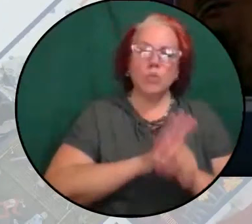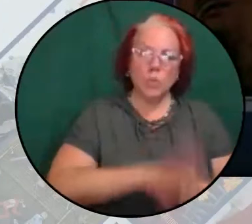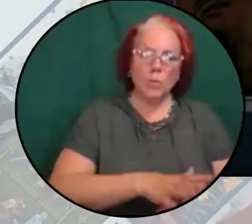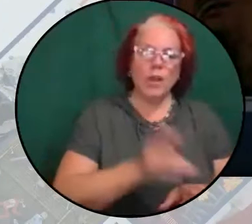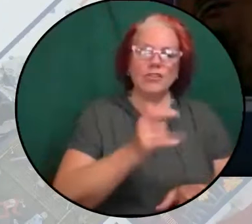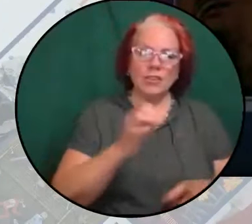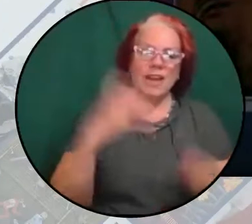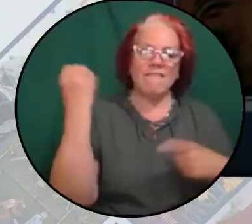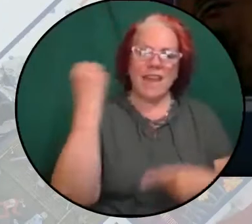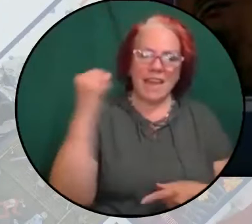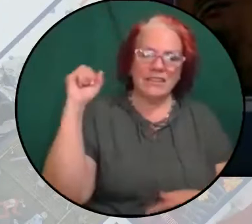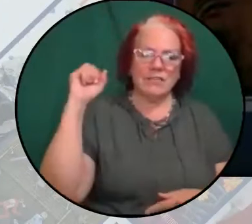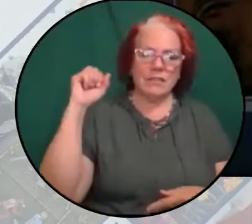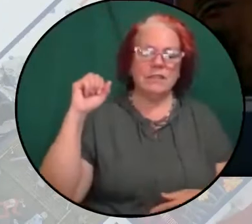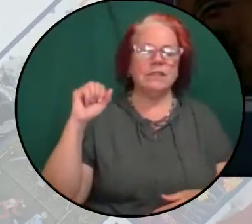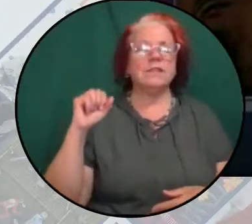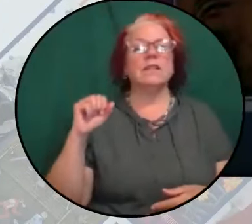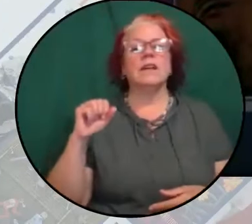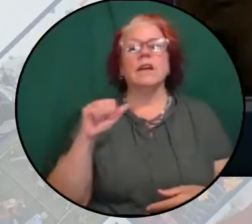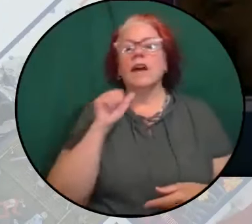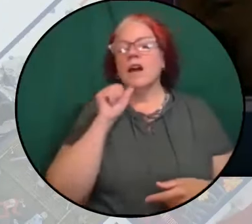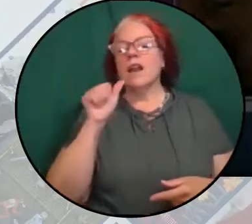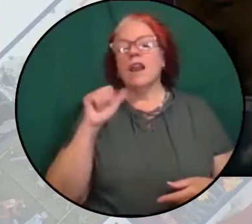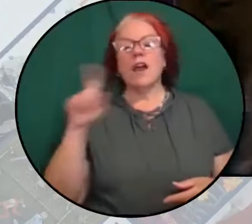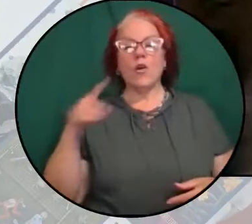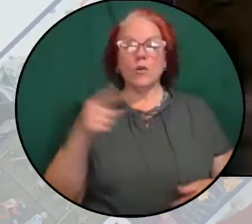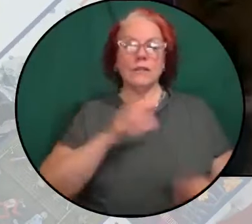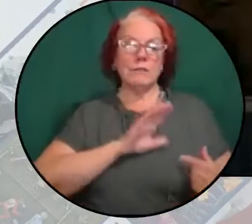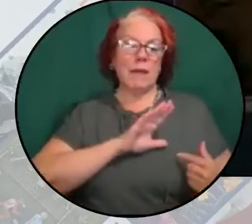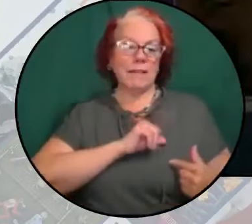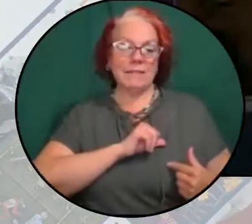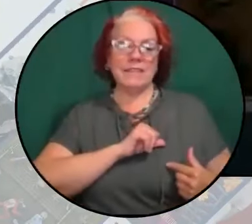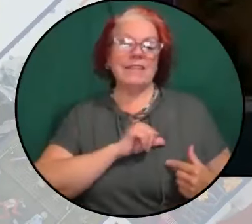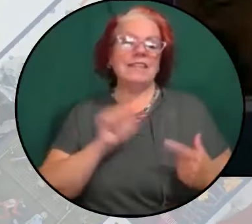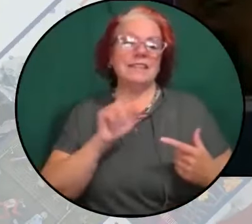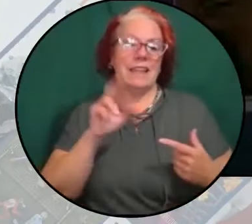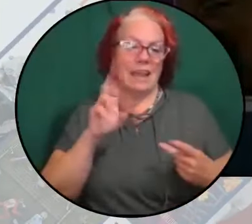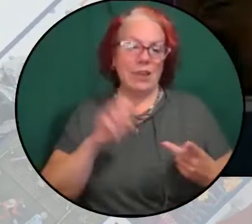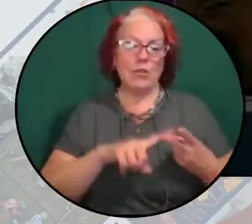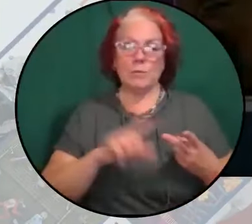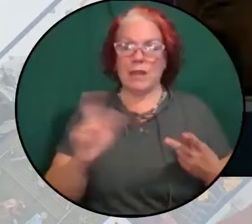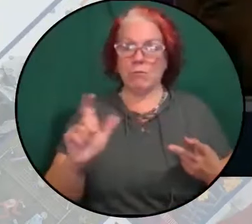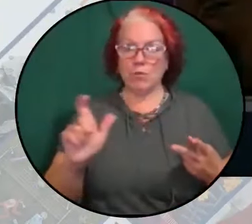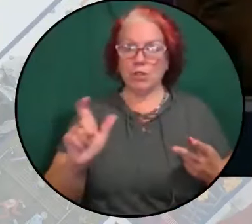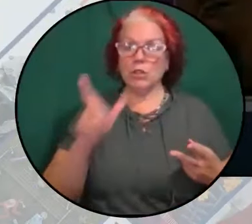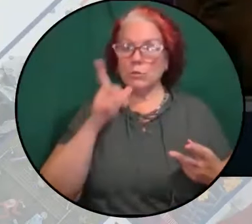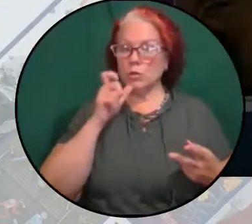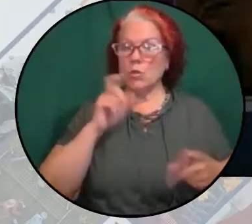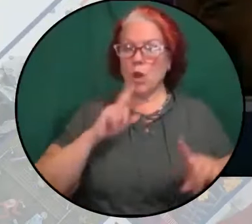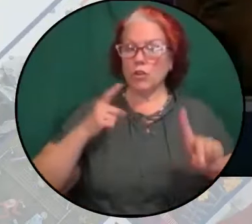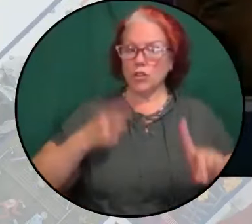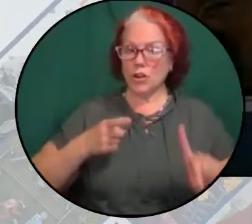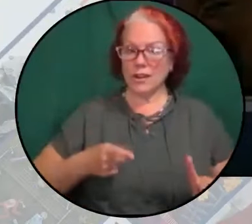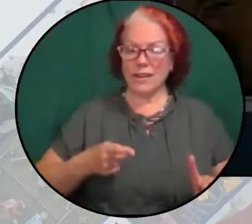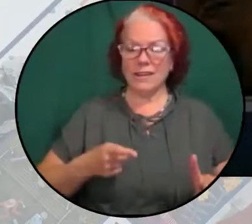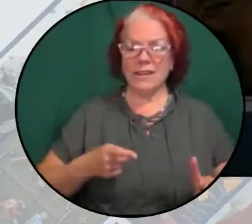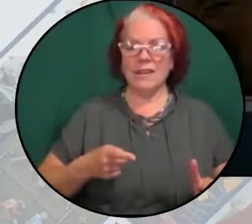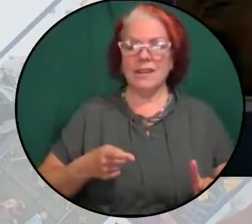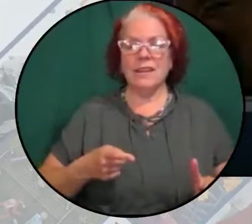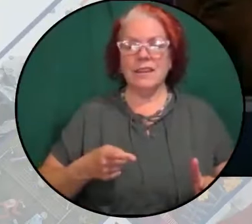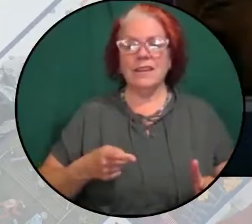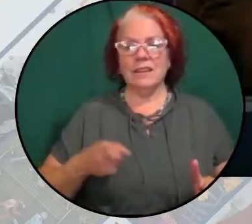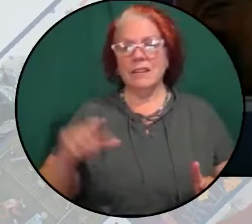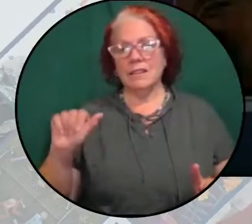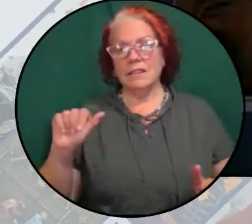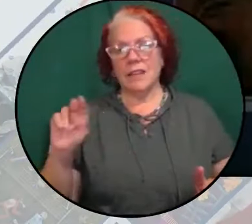activ although it's not only of course Palestinians Arabs and Muslims who get targeted um